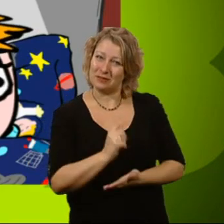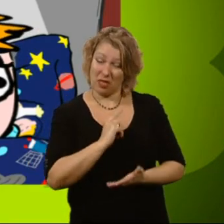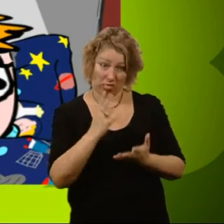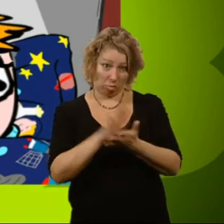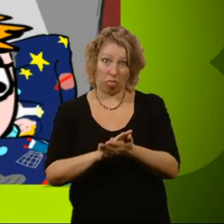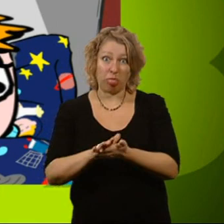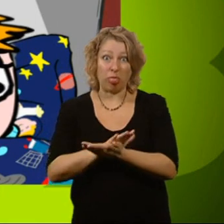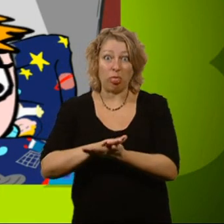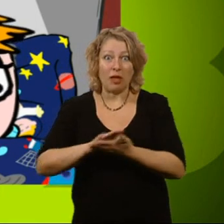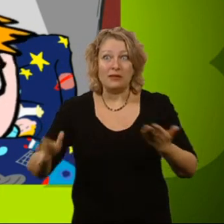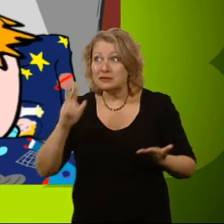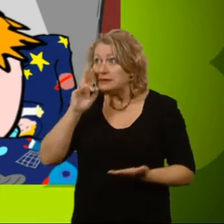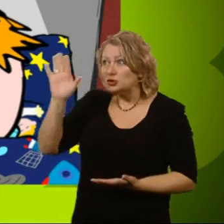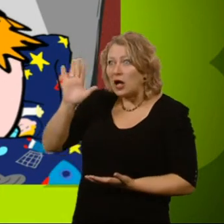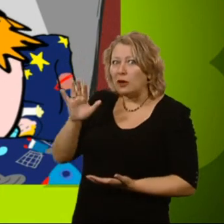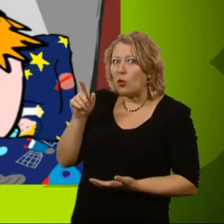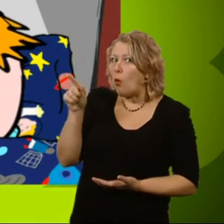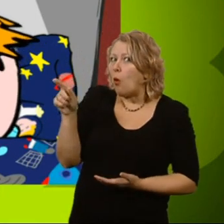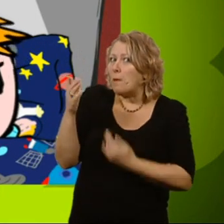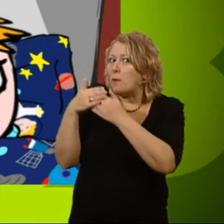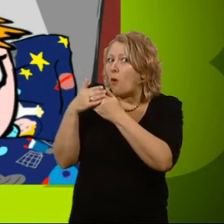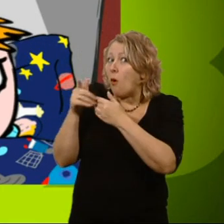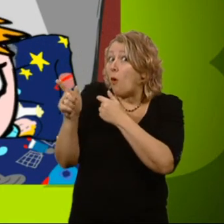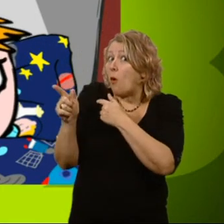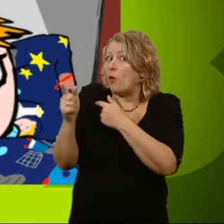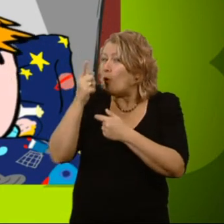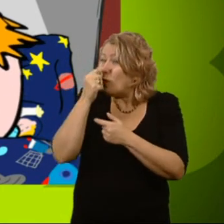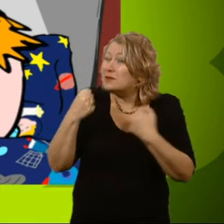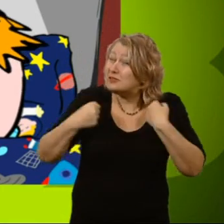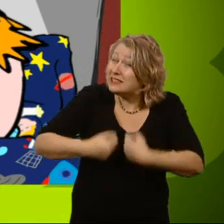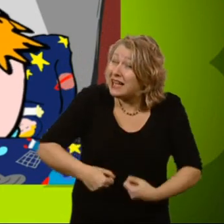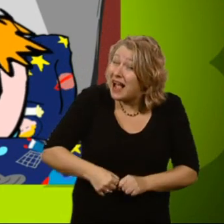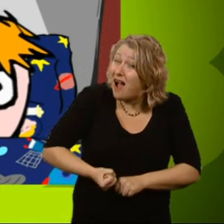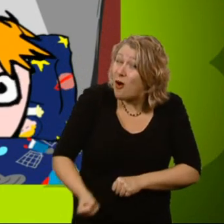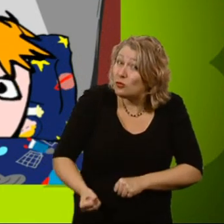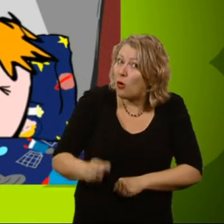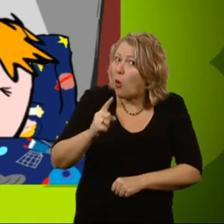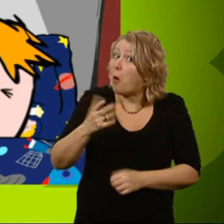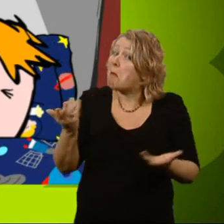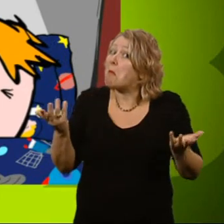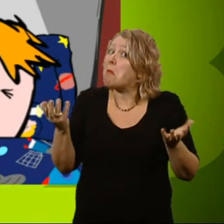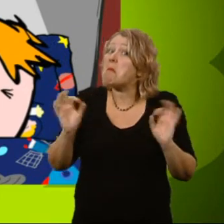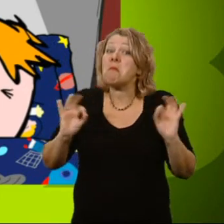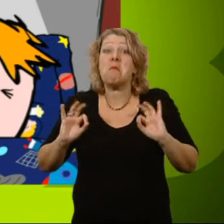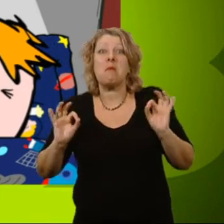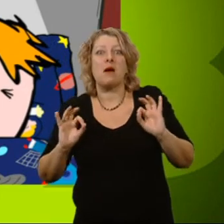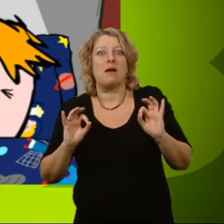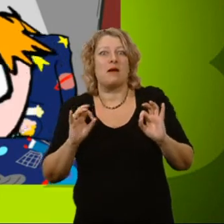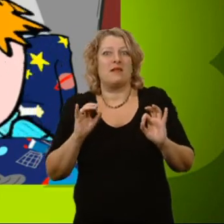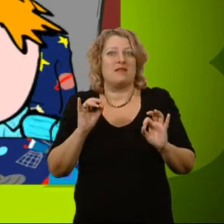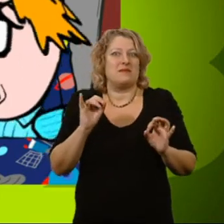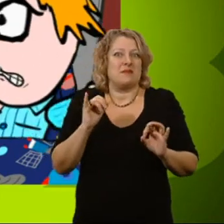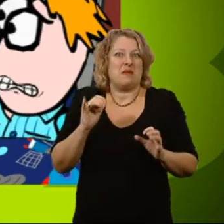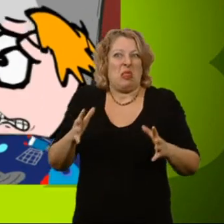that shadow hanging by the door? It could be a dressing gown or nothing more, but it's a